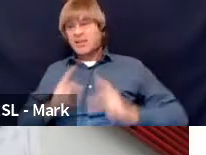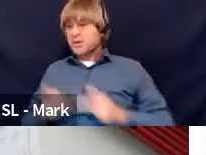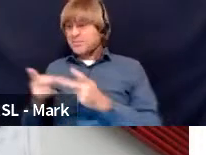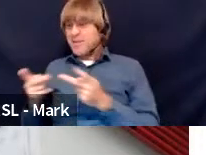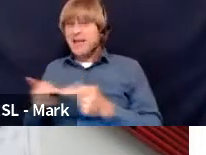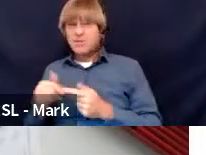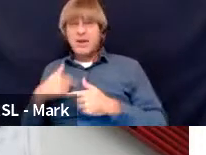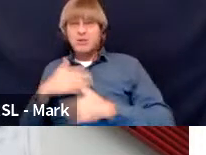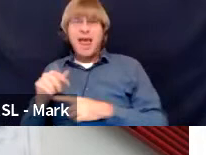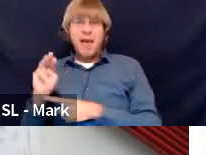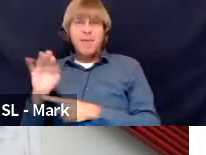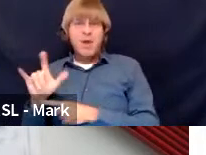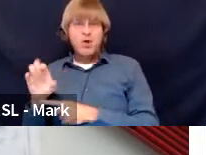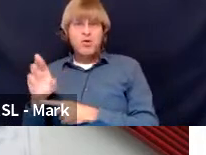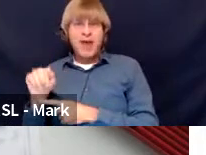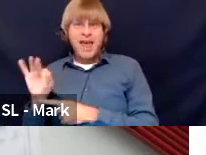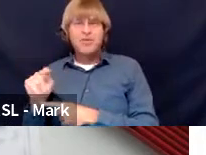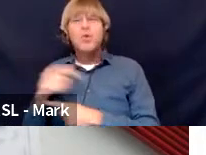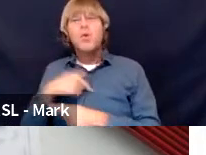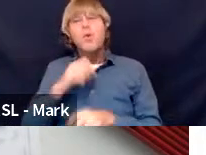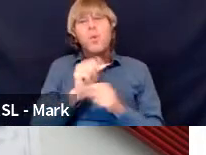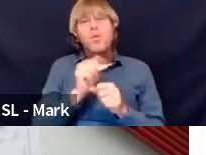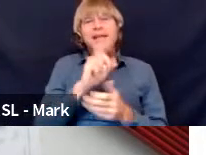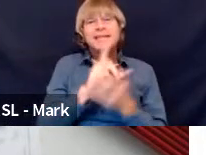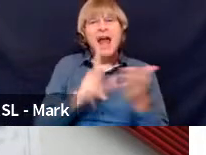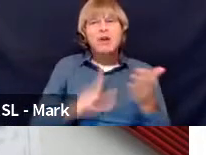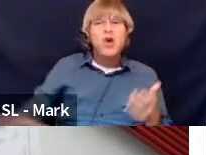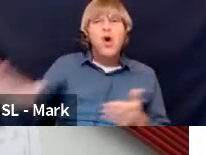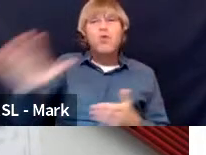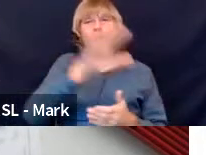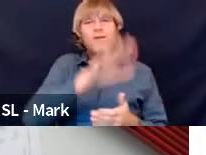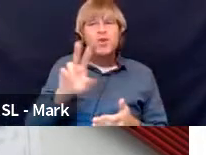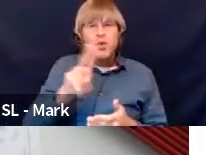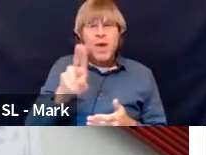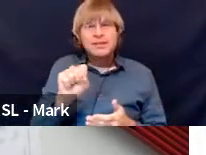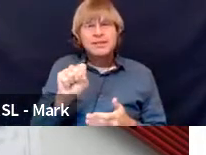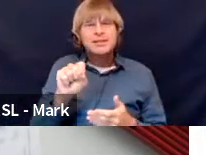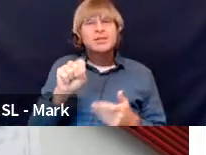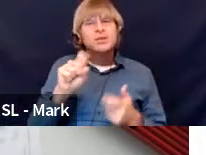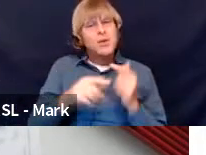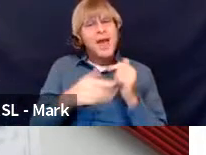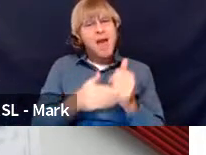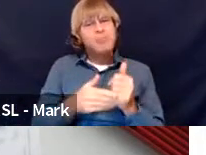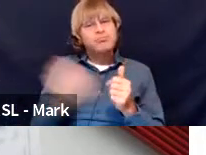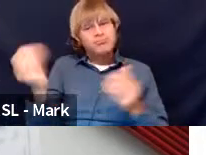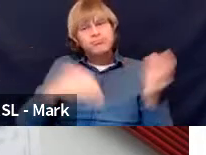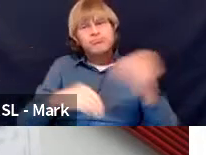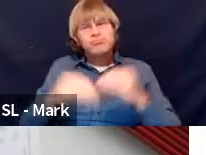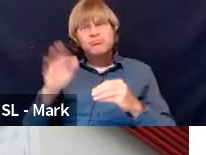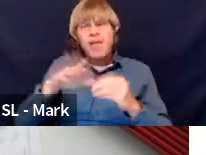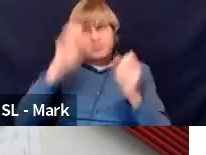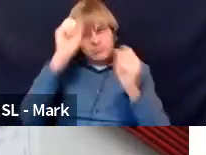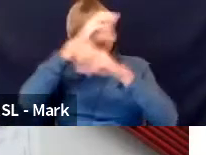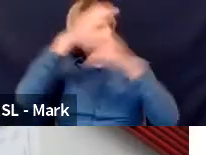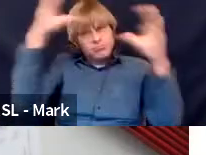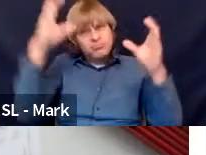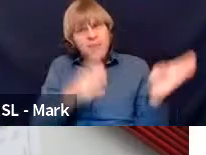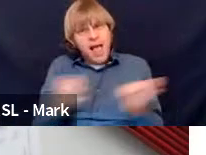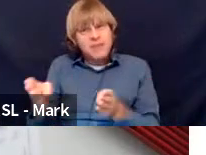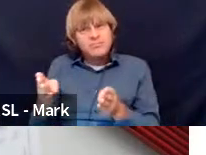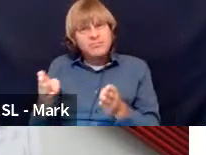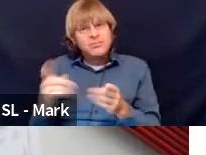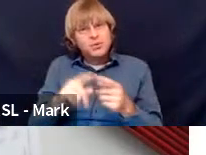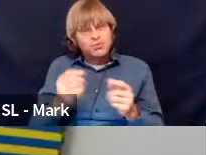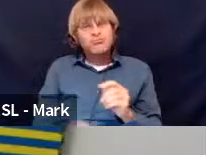that we enjoy at Millcraft, we work with designers across the country to help them bring their print vision to life